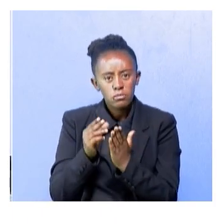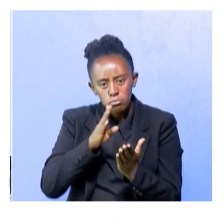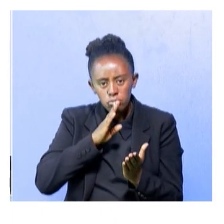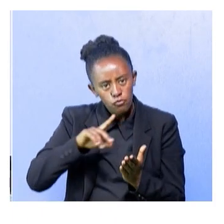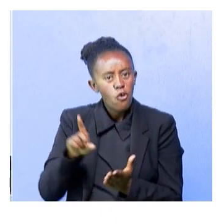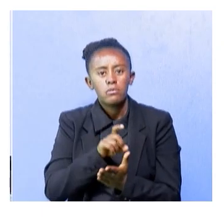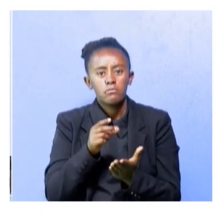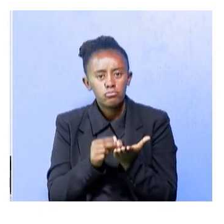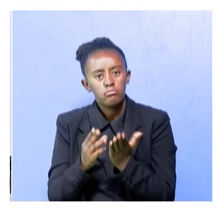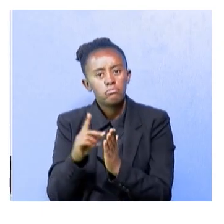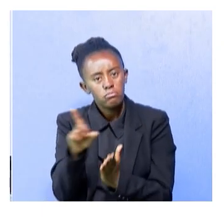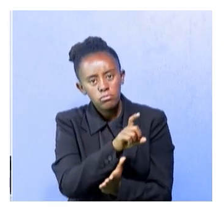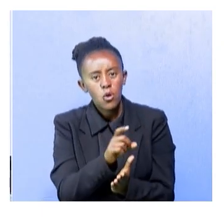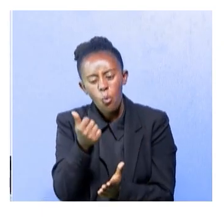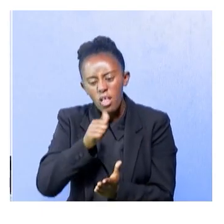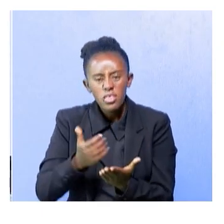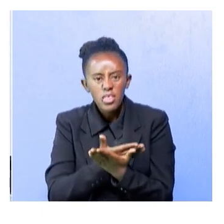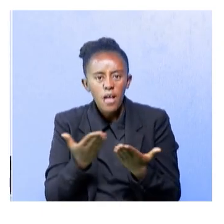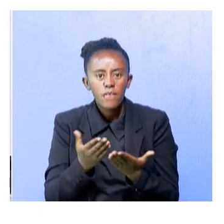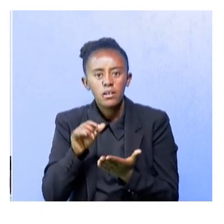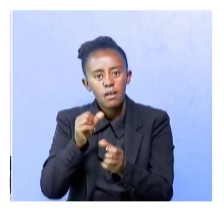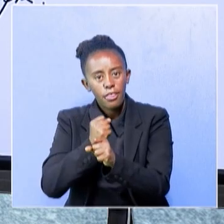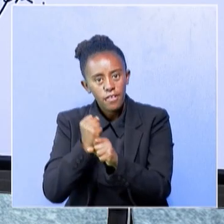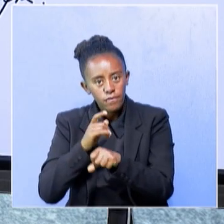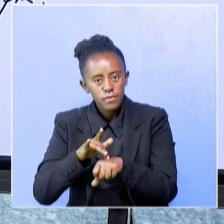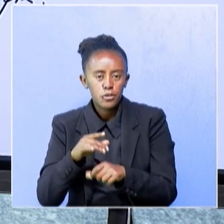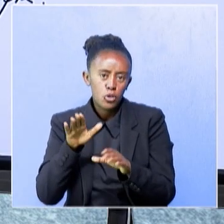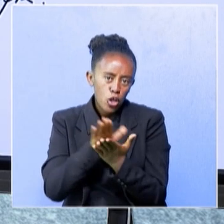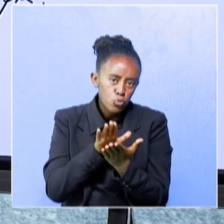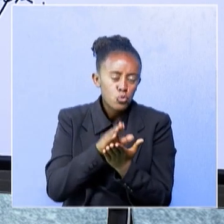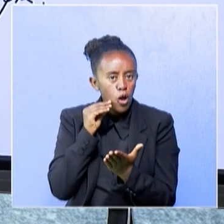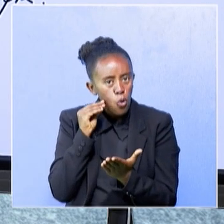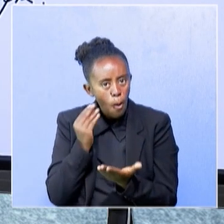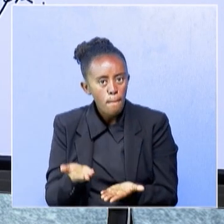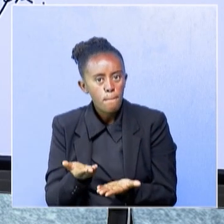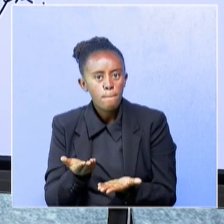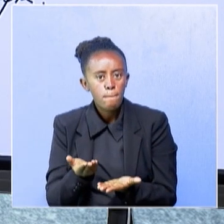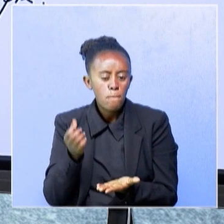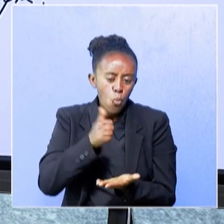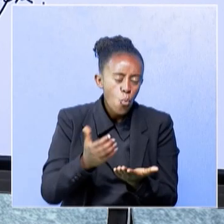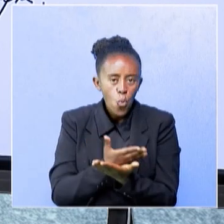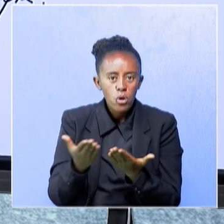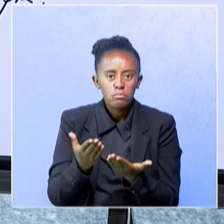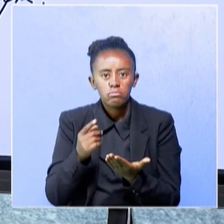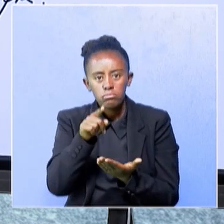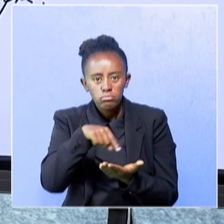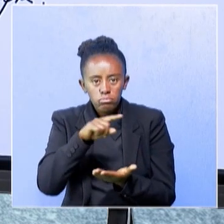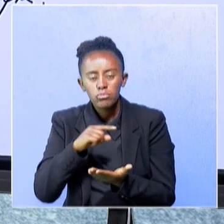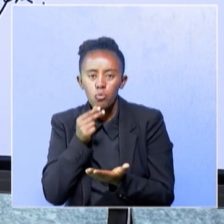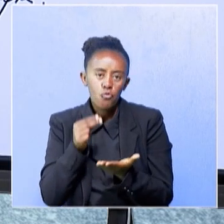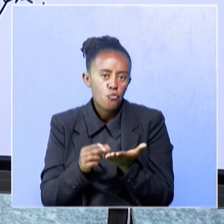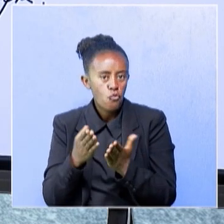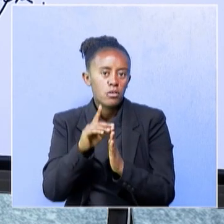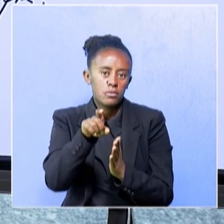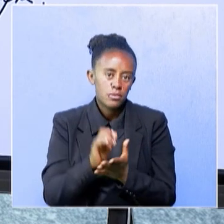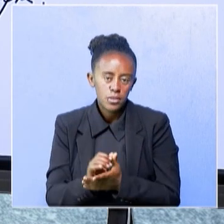volunteer. Whatever that the activity that you want to perform at school, at home, wherever it is, you have to be volunteer.